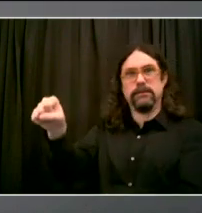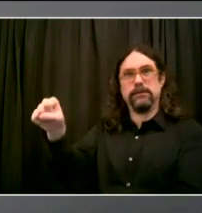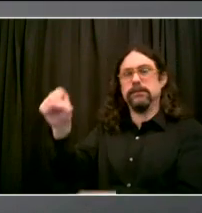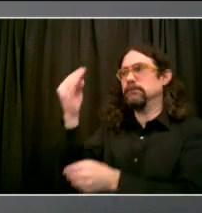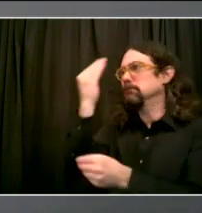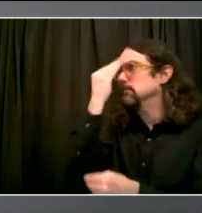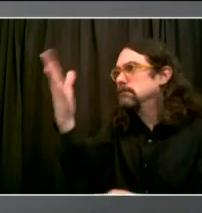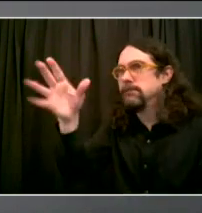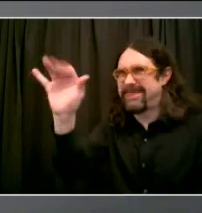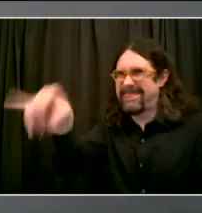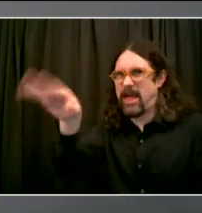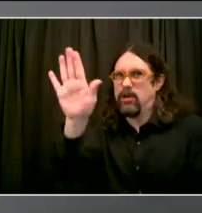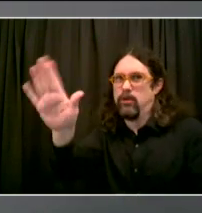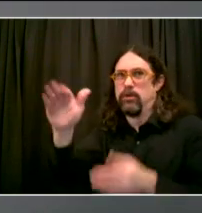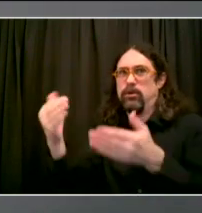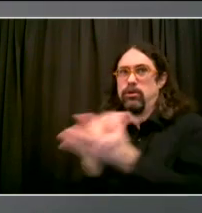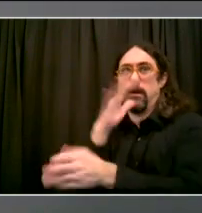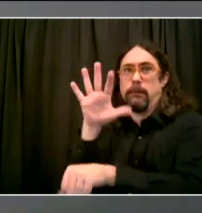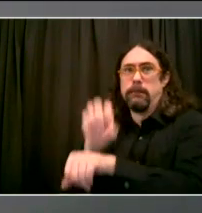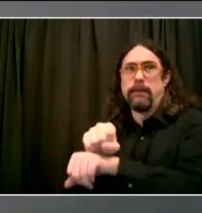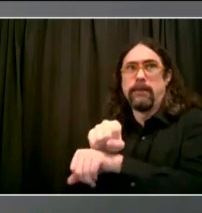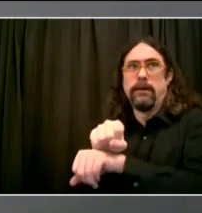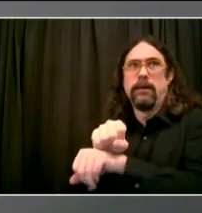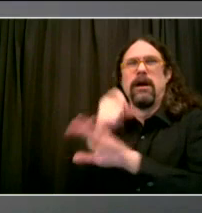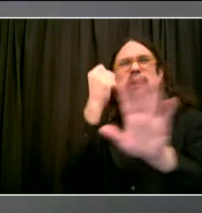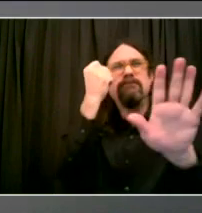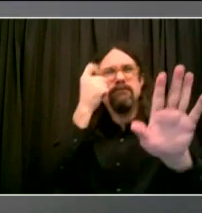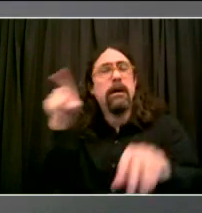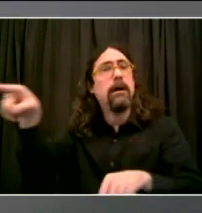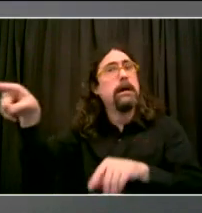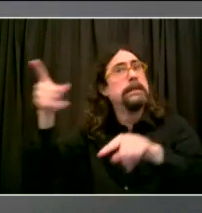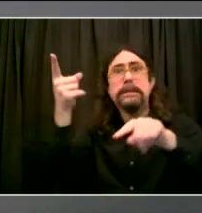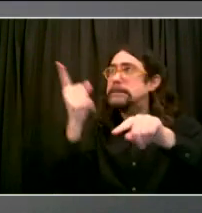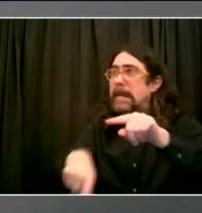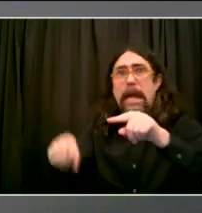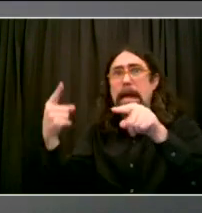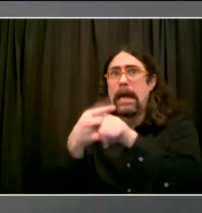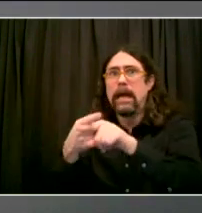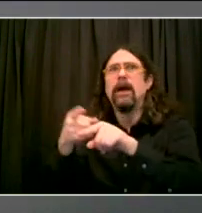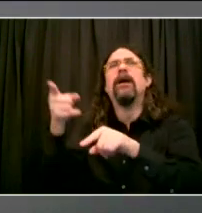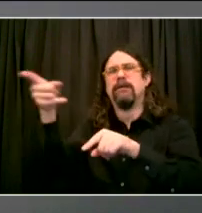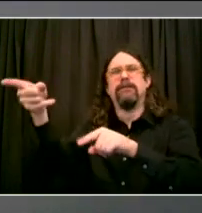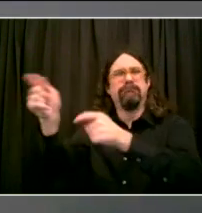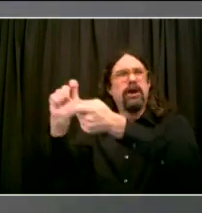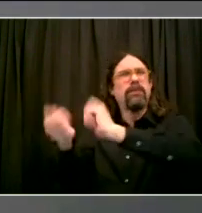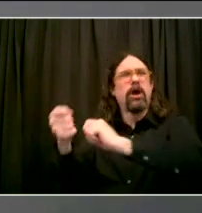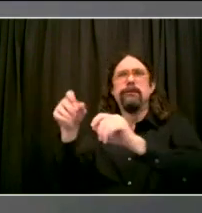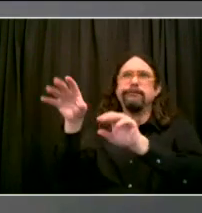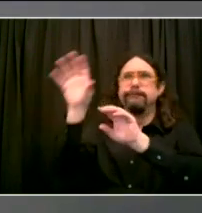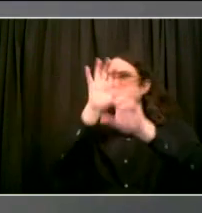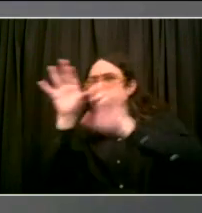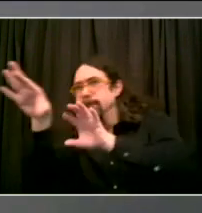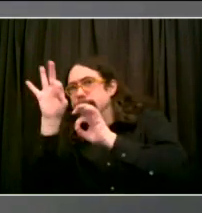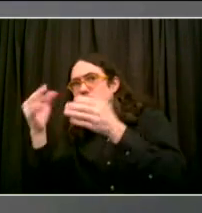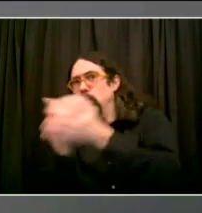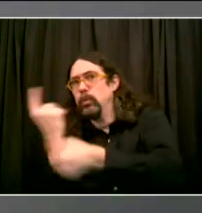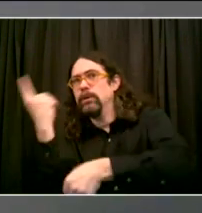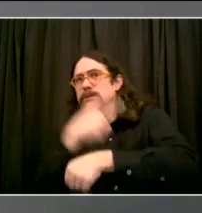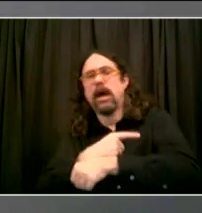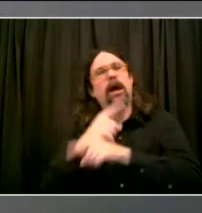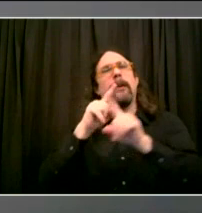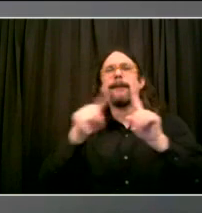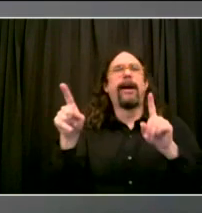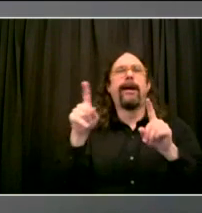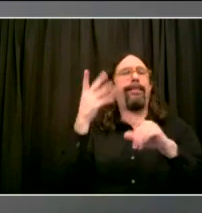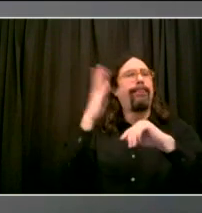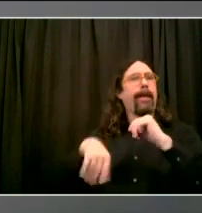our commitment is that we don't make new appointments for people until we've taken care of all of the people